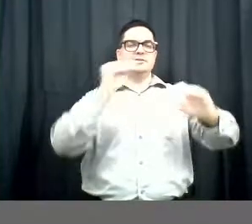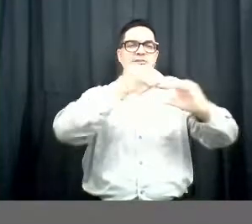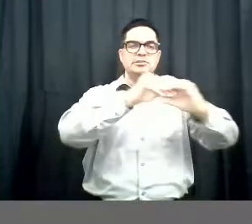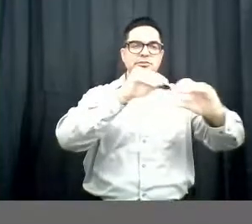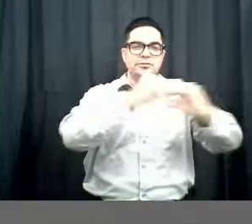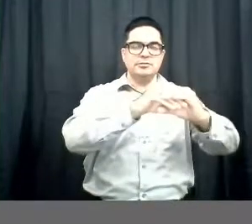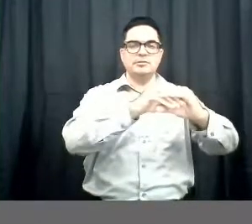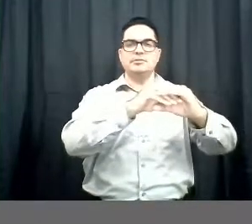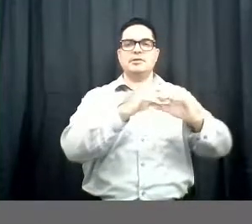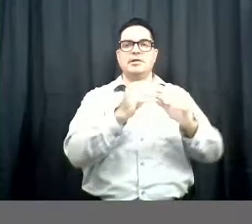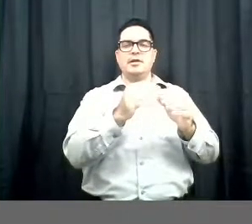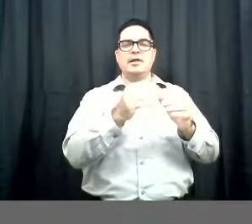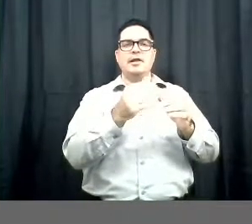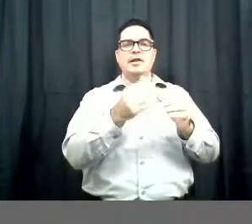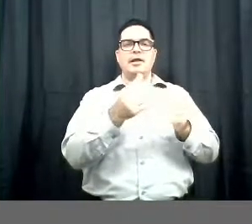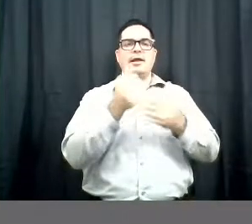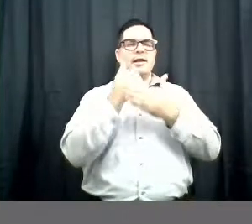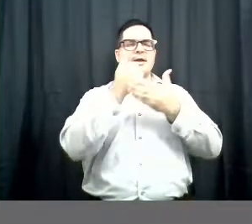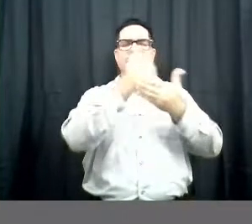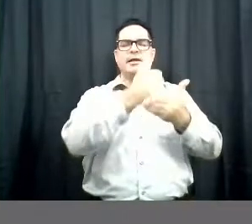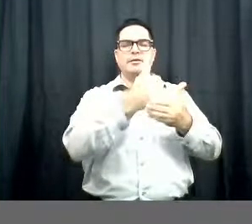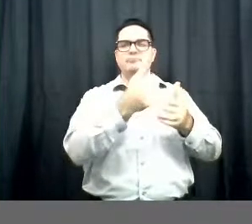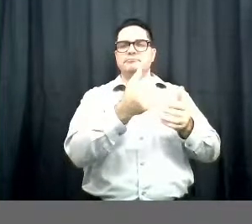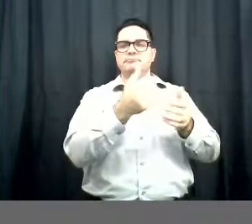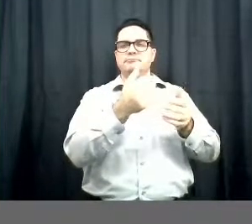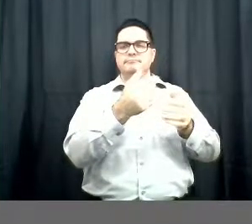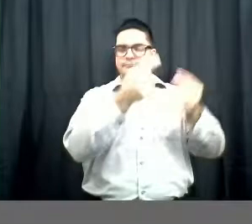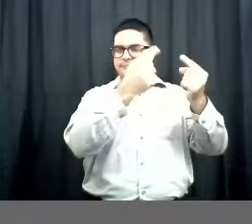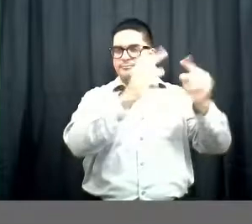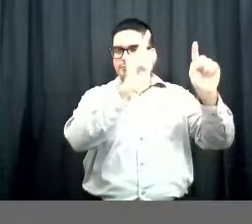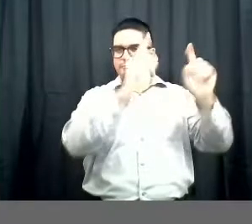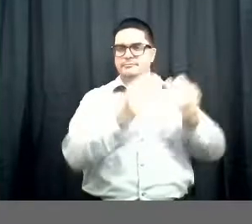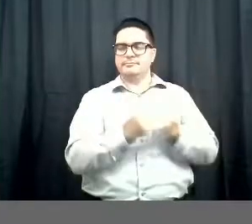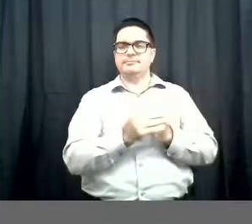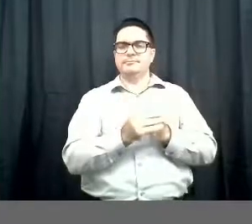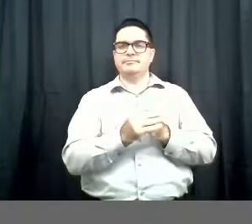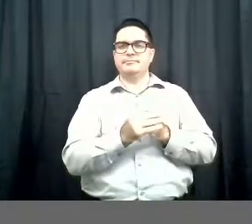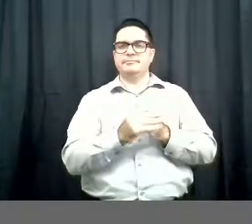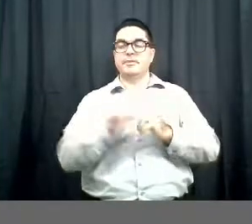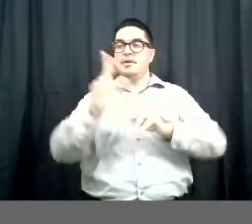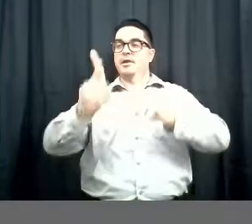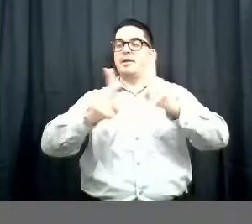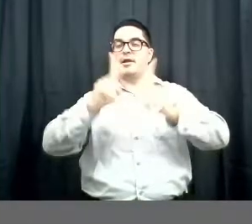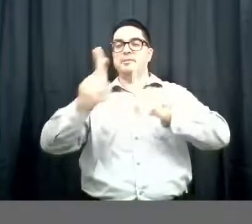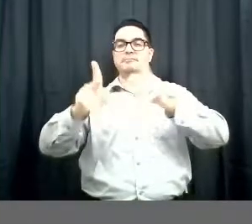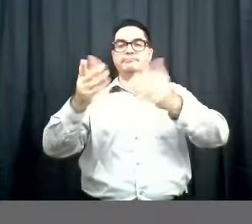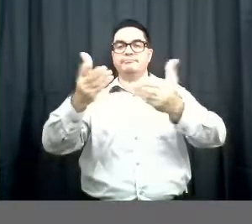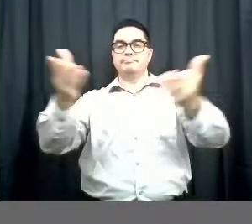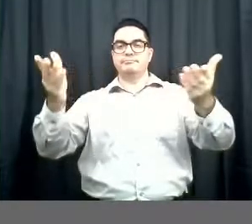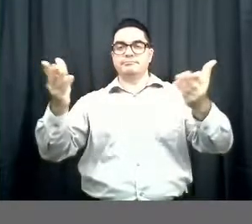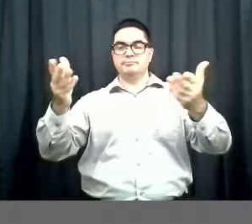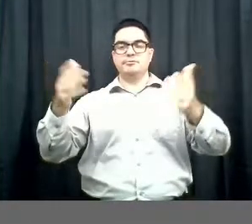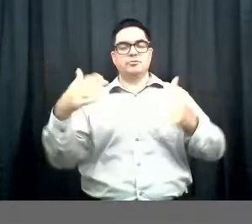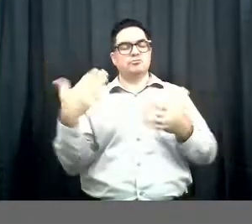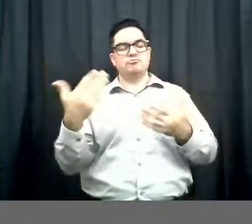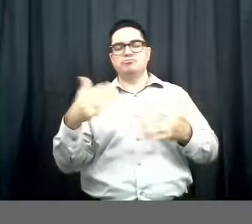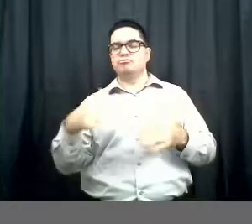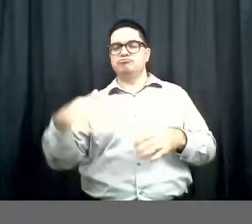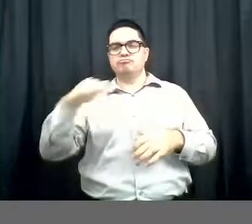transaction. The Commonwealth is happy. Mr. Marrero can comment on the fact that GDB is no longer, it is a